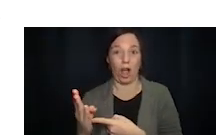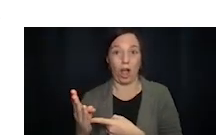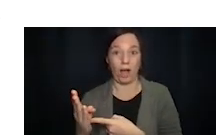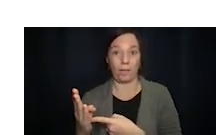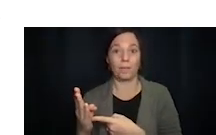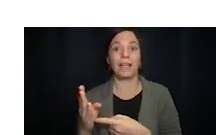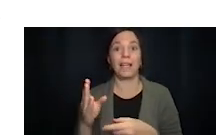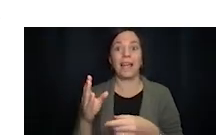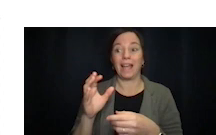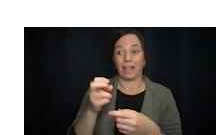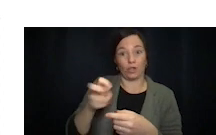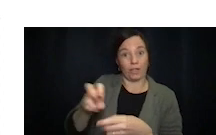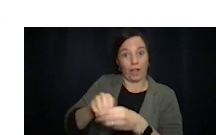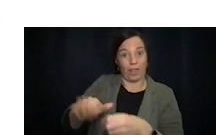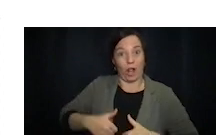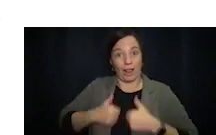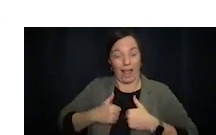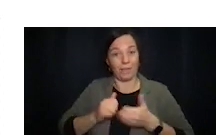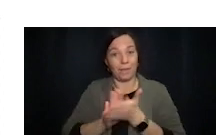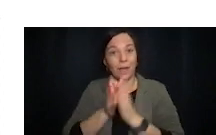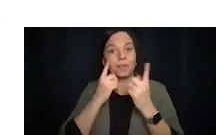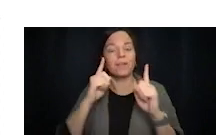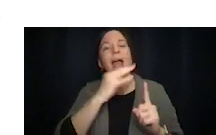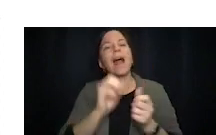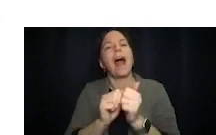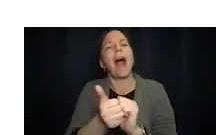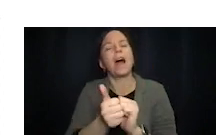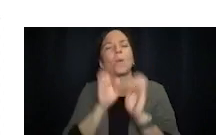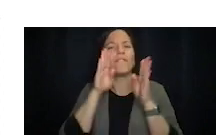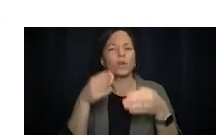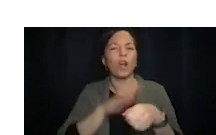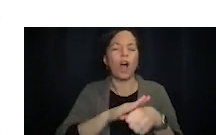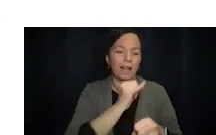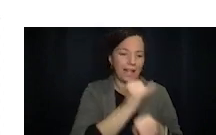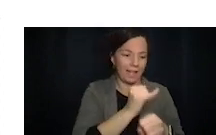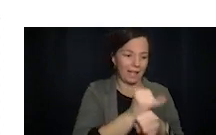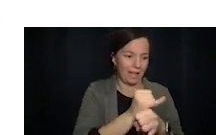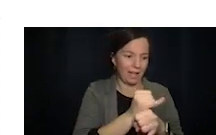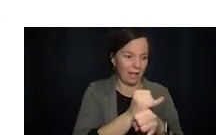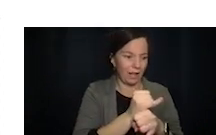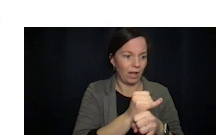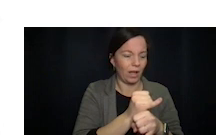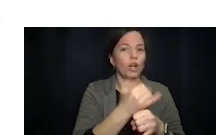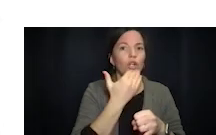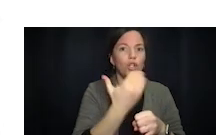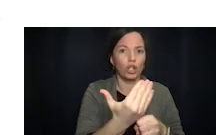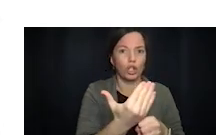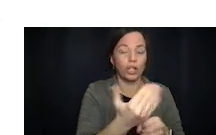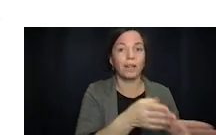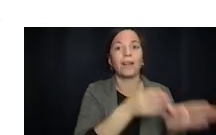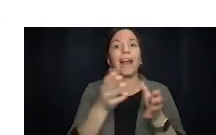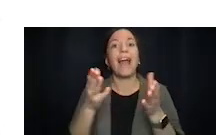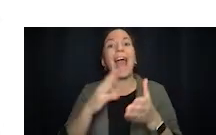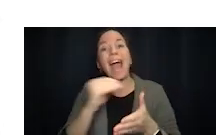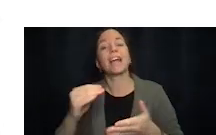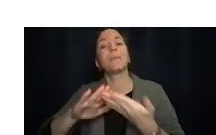of success. And how do we shift from a focus on institutional needing good to public needing good? We are public